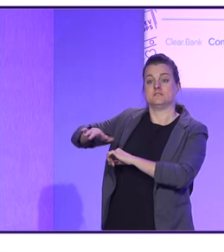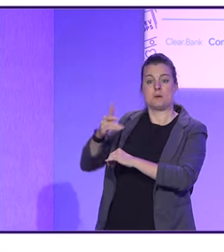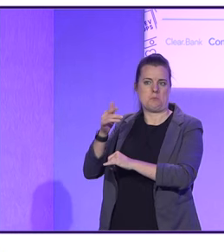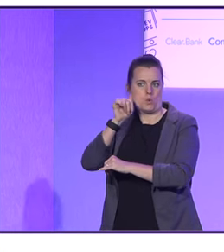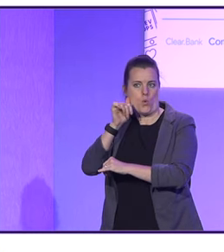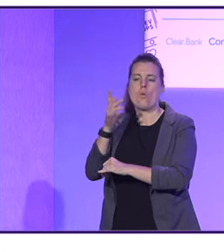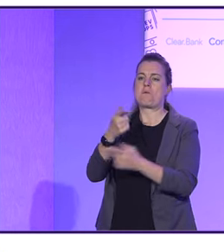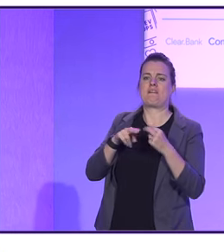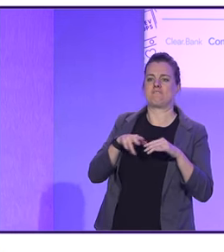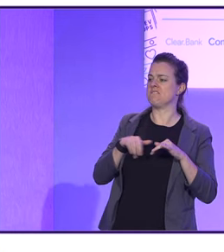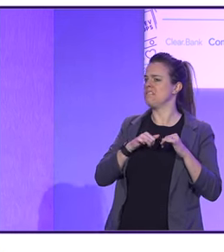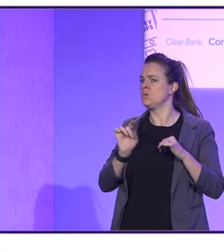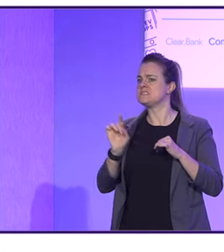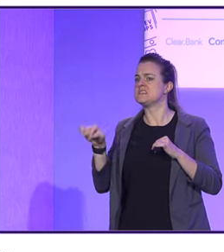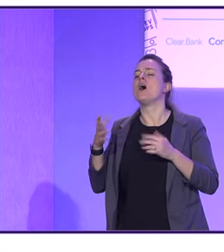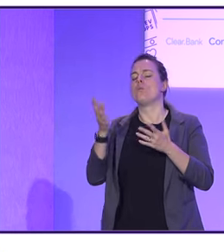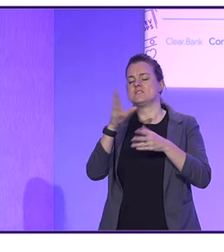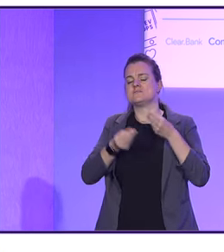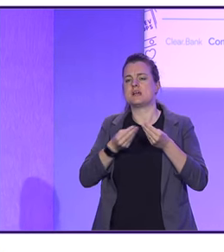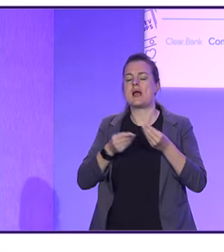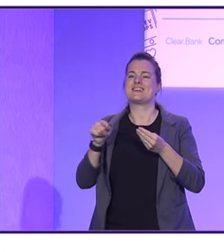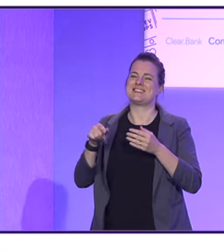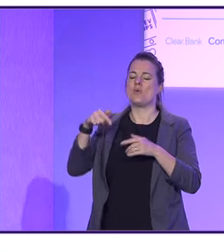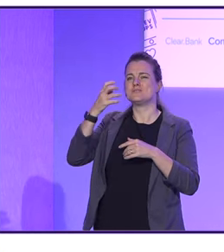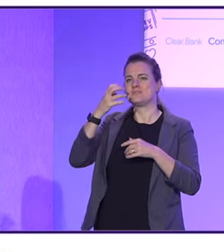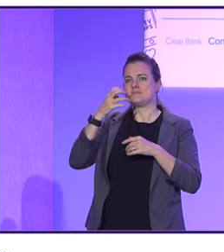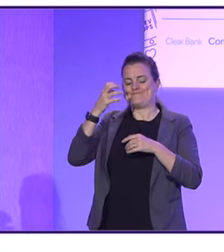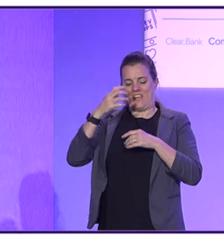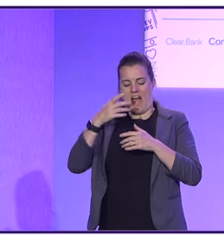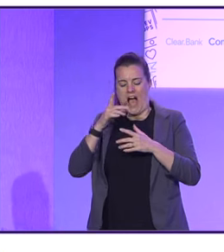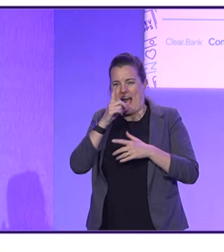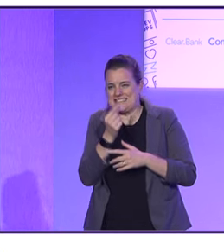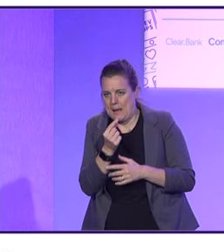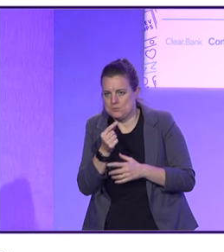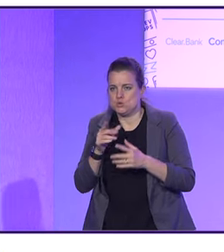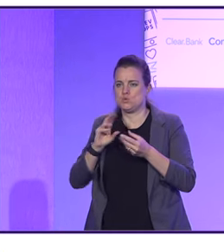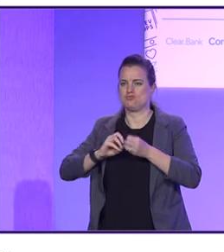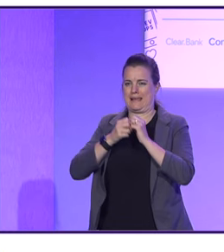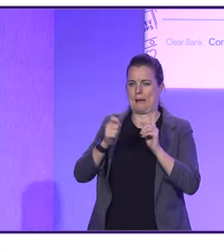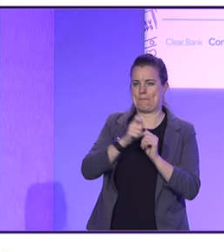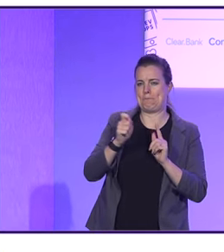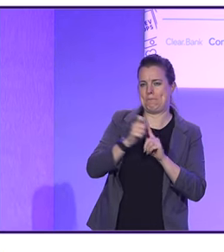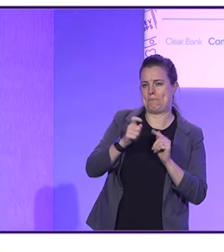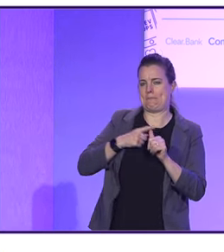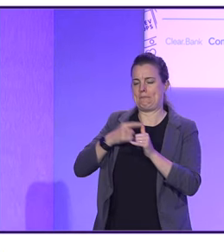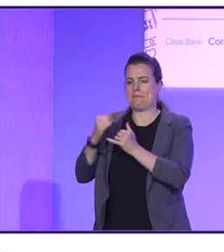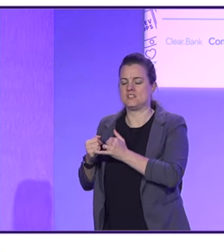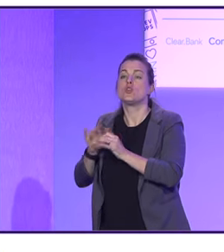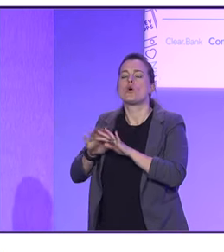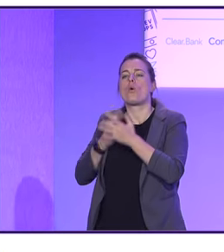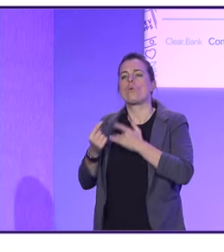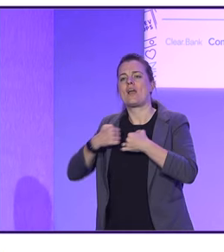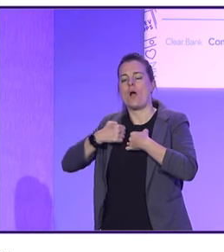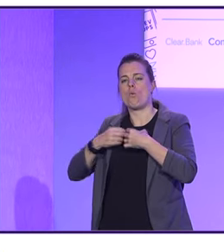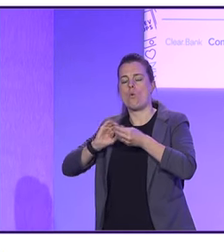GDS's attempt to write a platform as a service that could be used by service teams across government. So not just within our organization, but